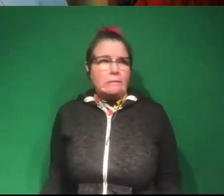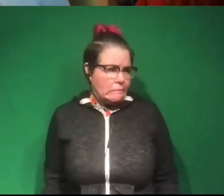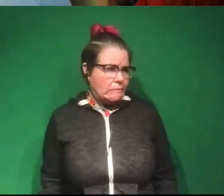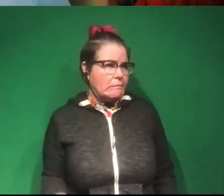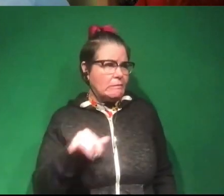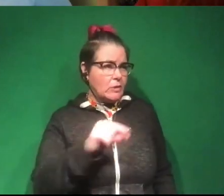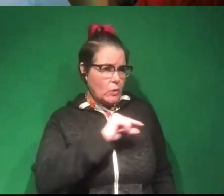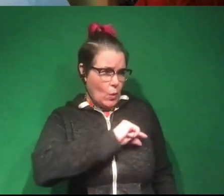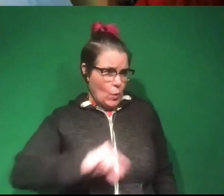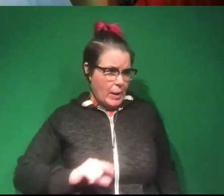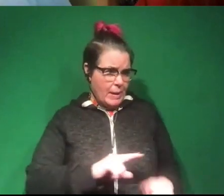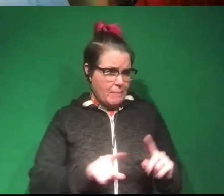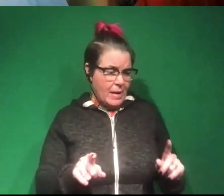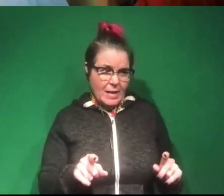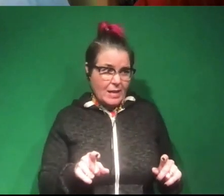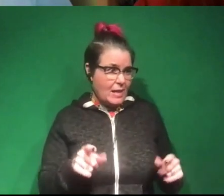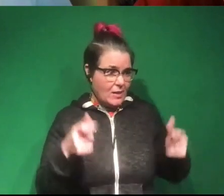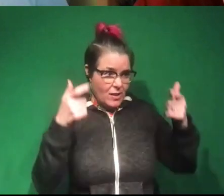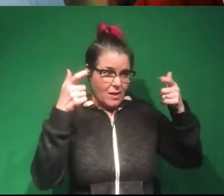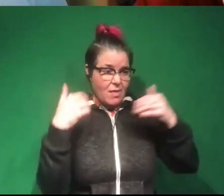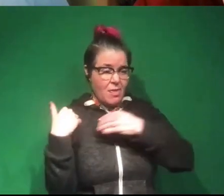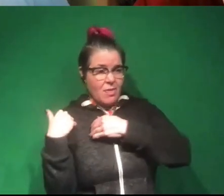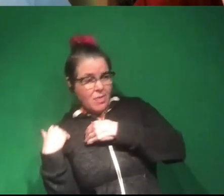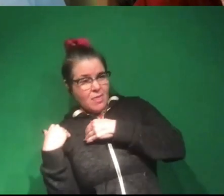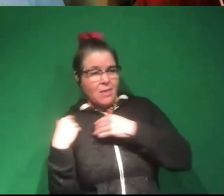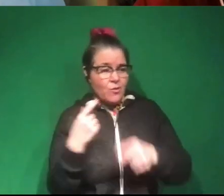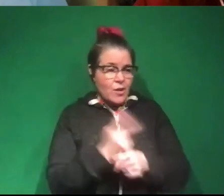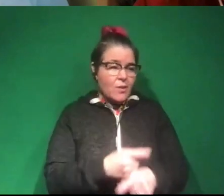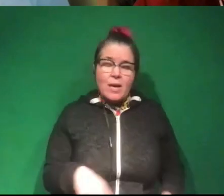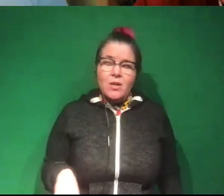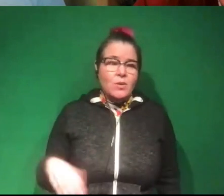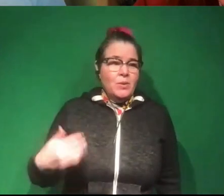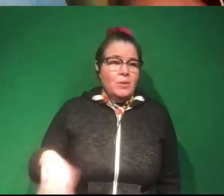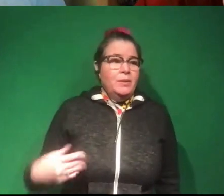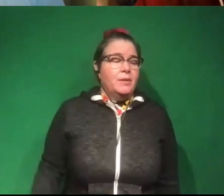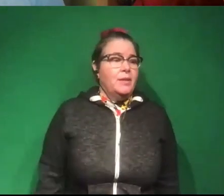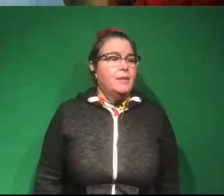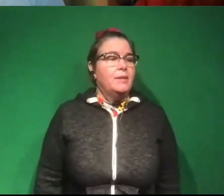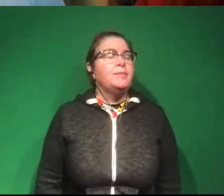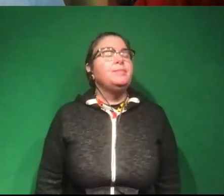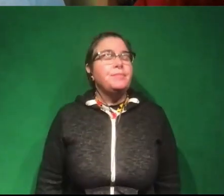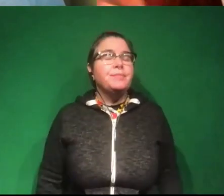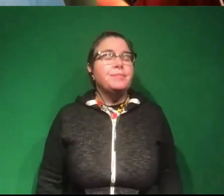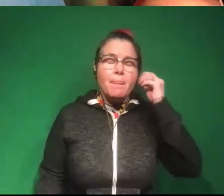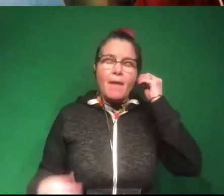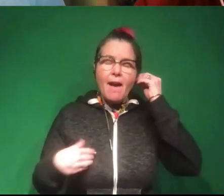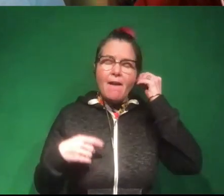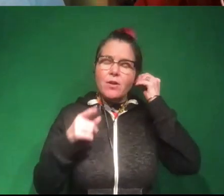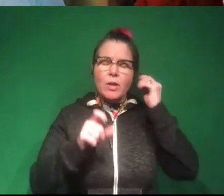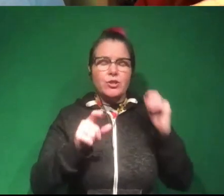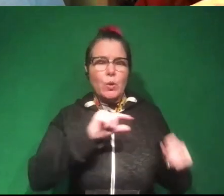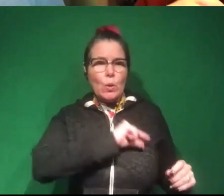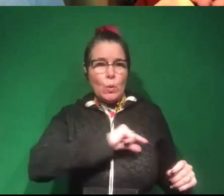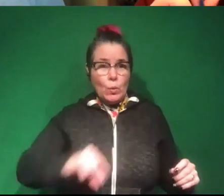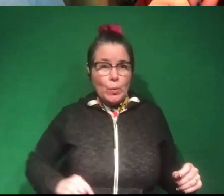but heavy is the head that wears the crown, right? Yes. Yikes. So that answers, we actually had a question, does the queen ant have a king